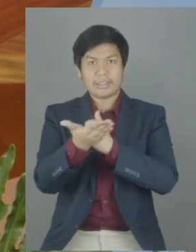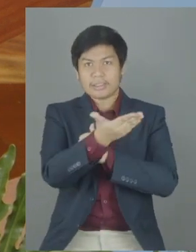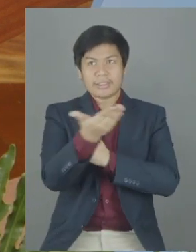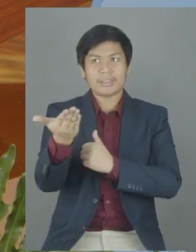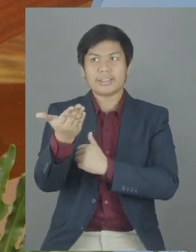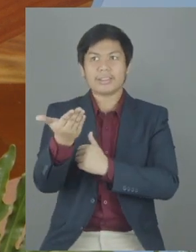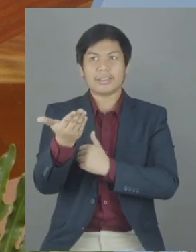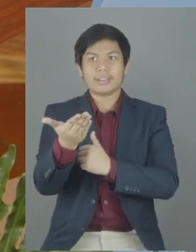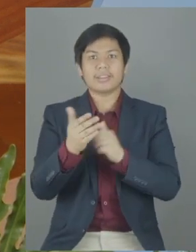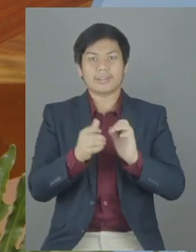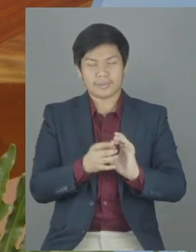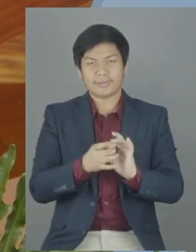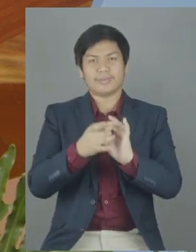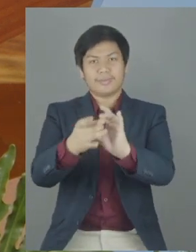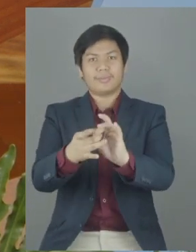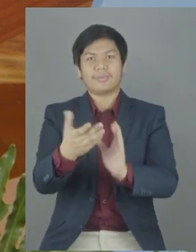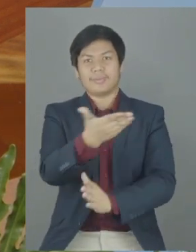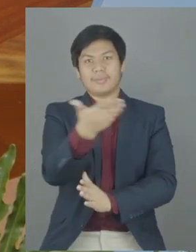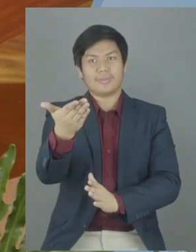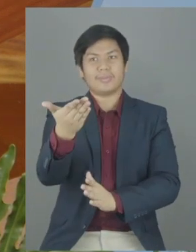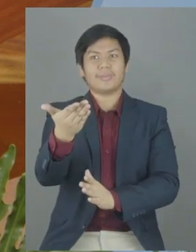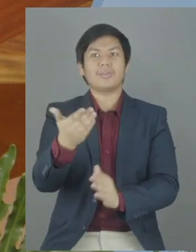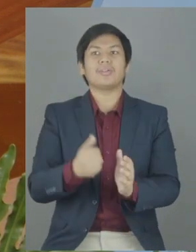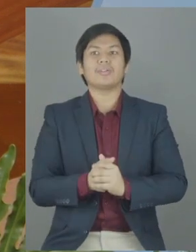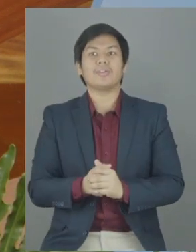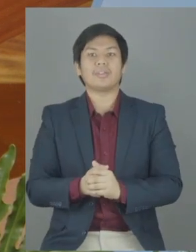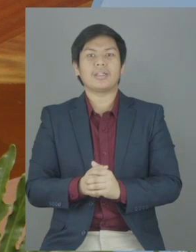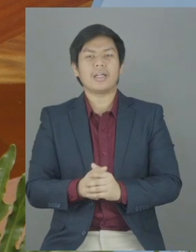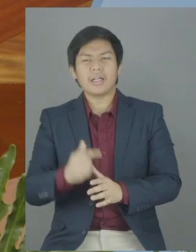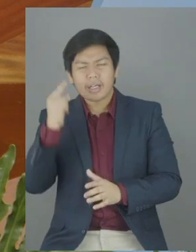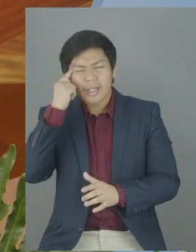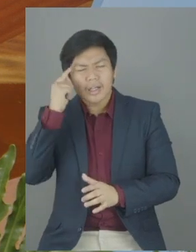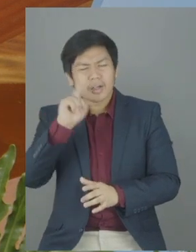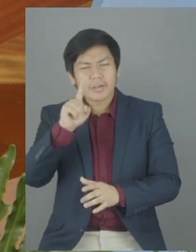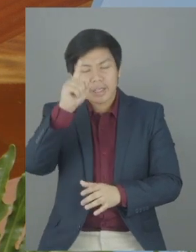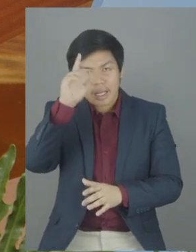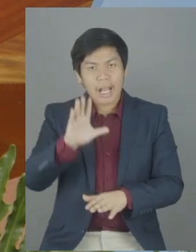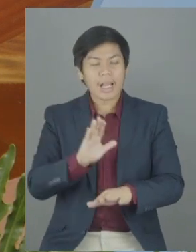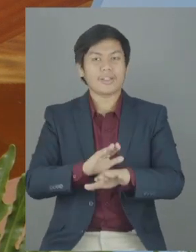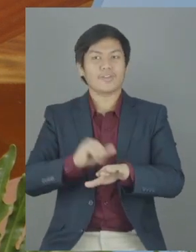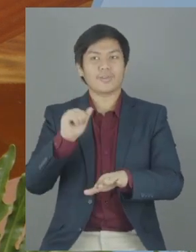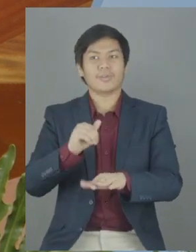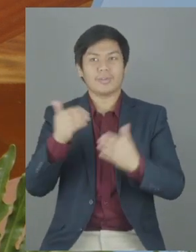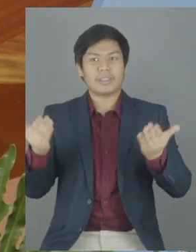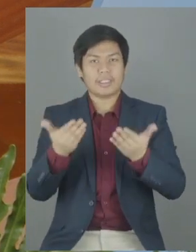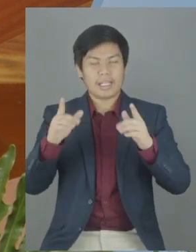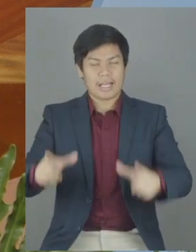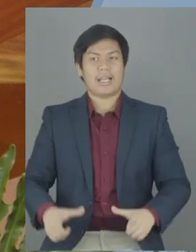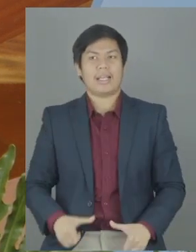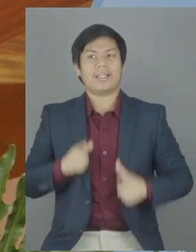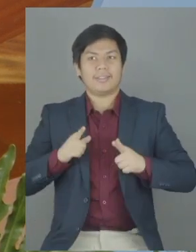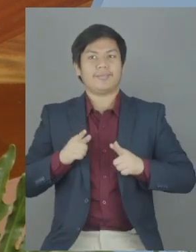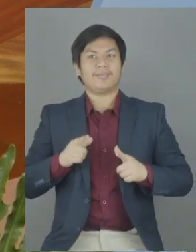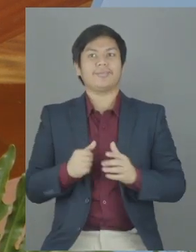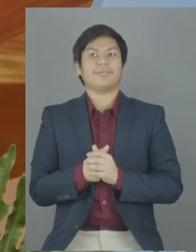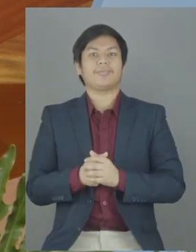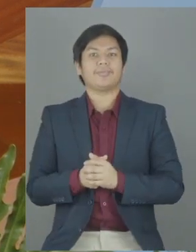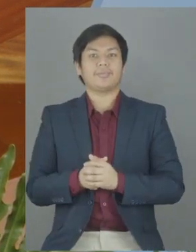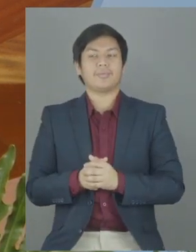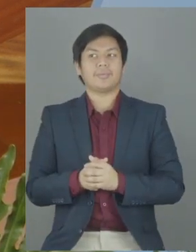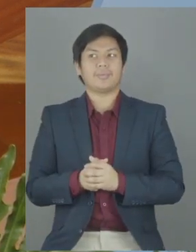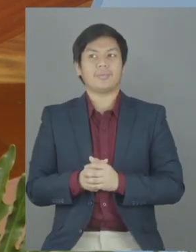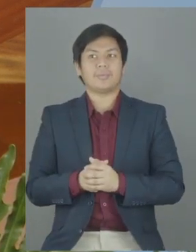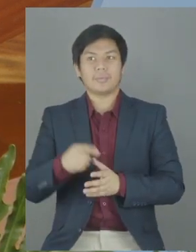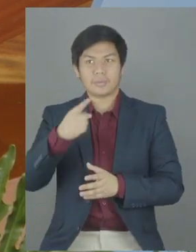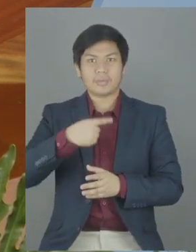and partner with you in figuring out God's call in your life. But you see, as we go to